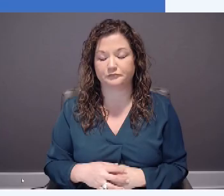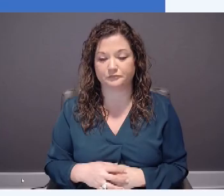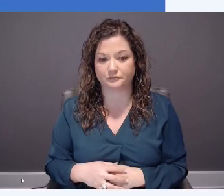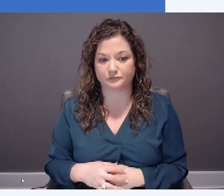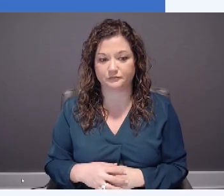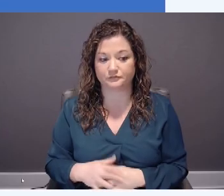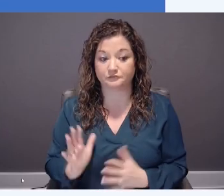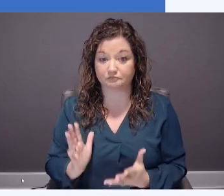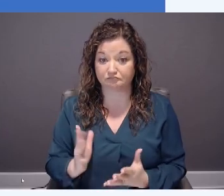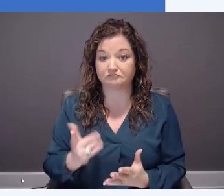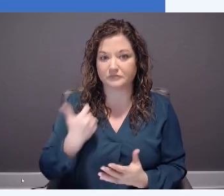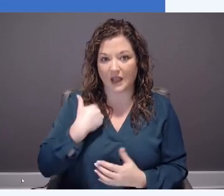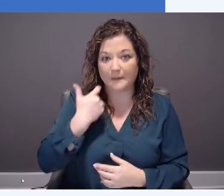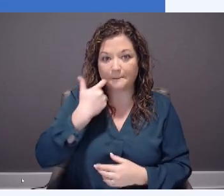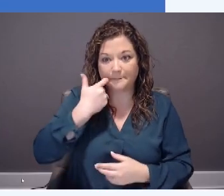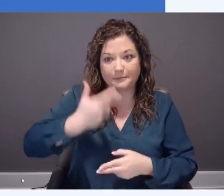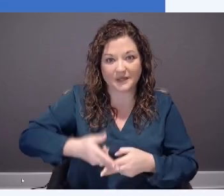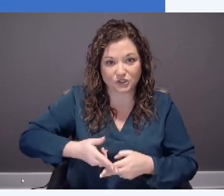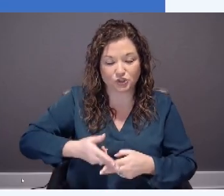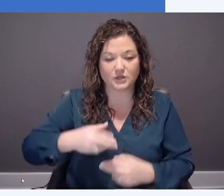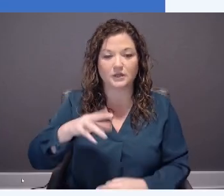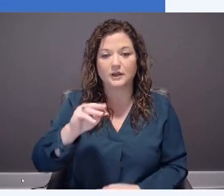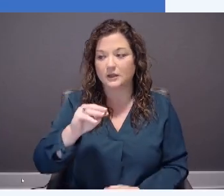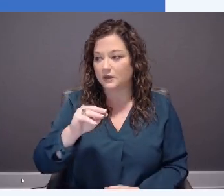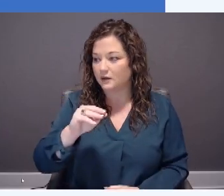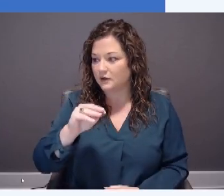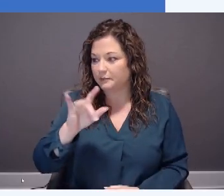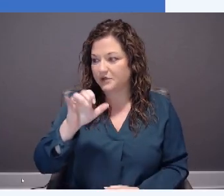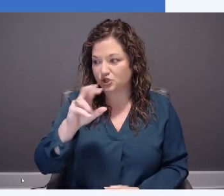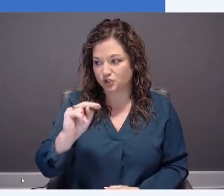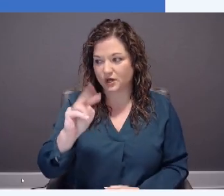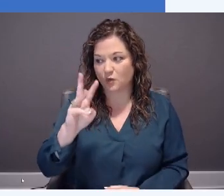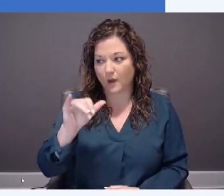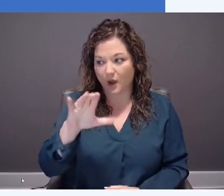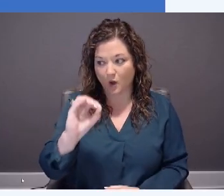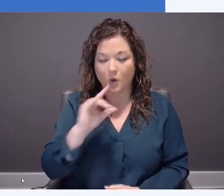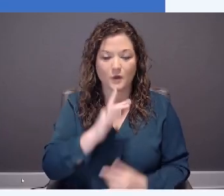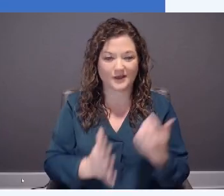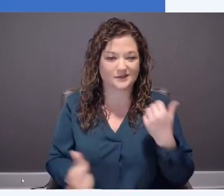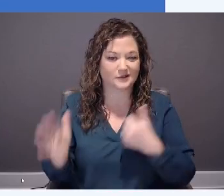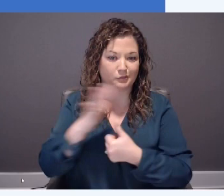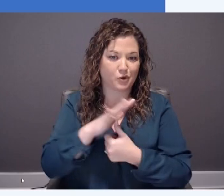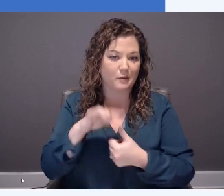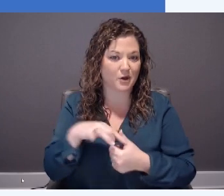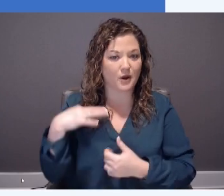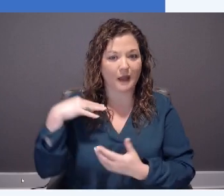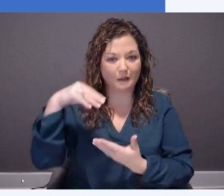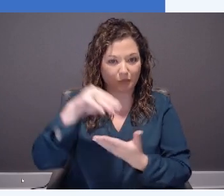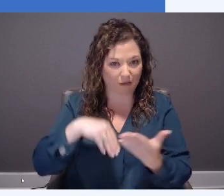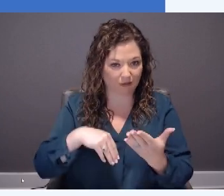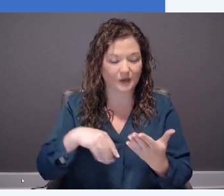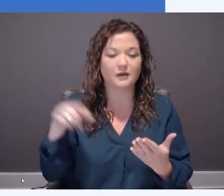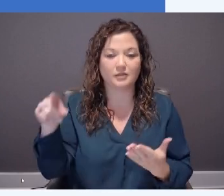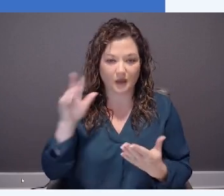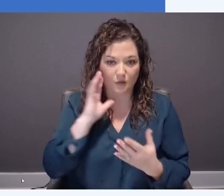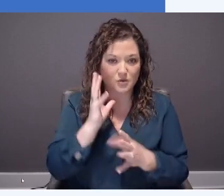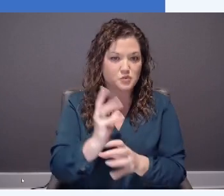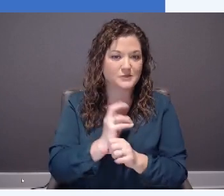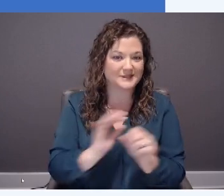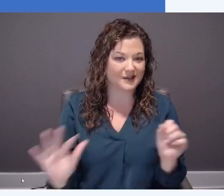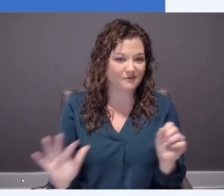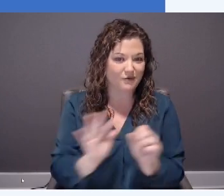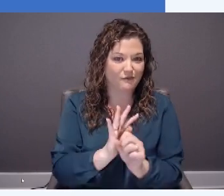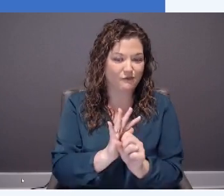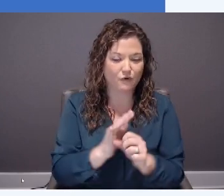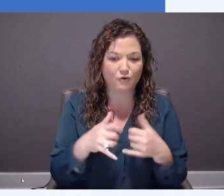As I mentioned, Mission Waco is the lead applicant on this grant, so they will be receiving the full award. They will